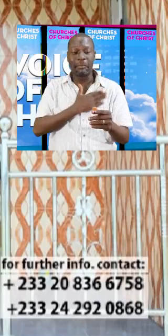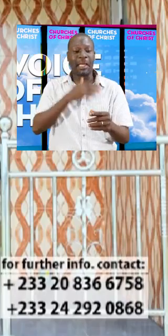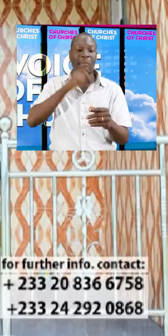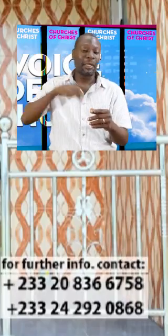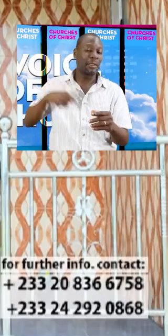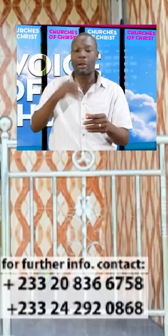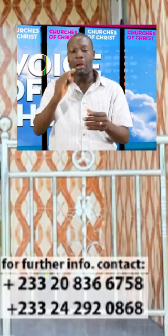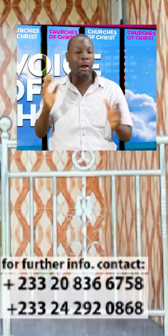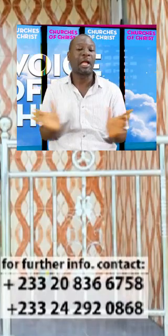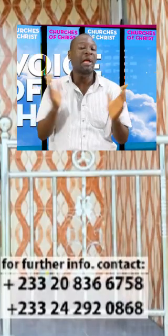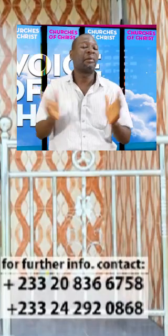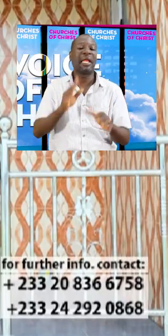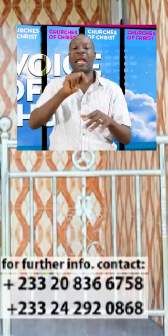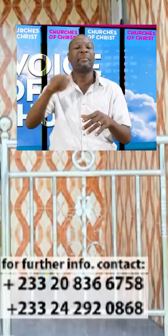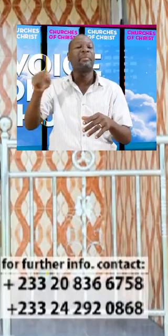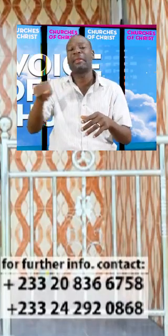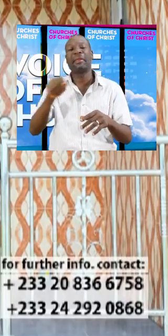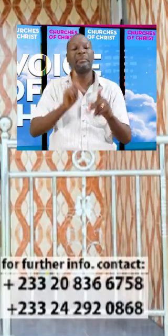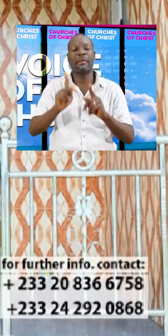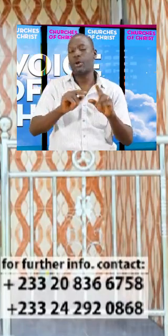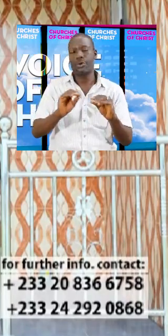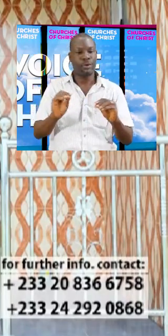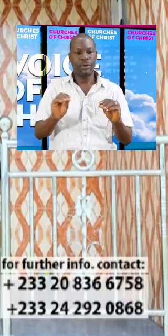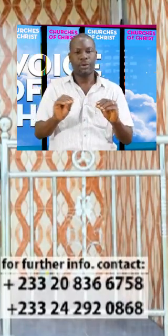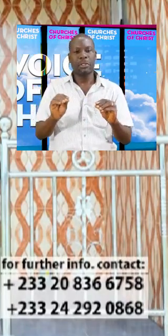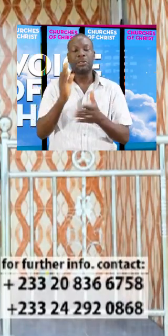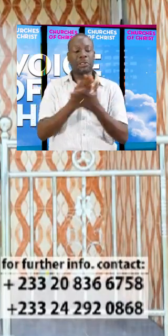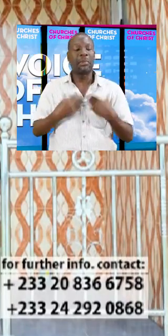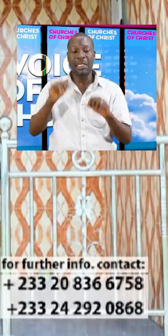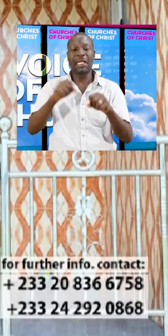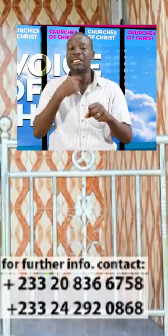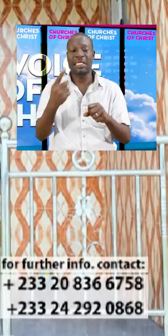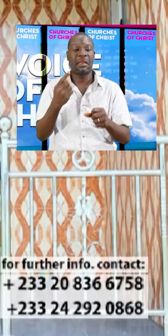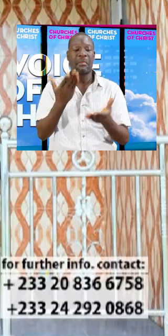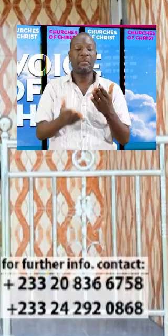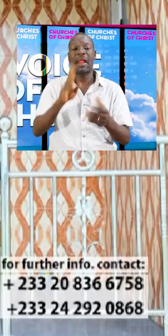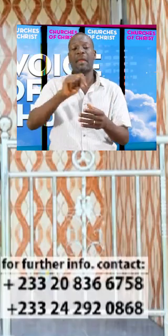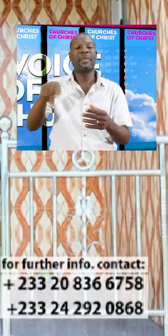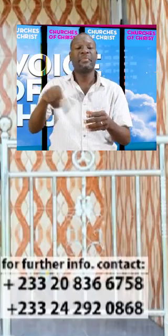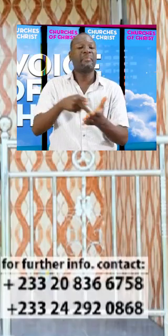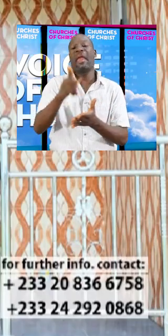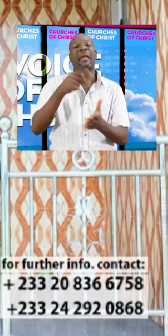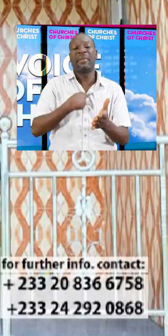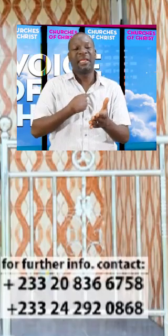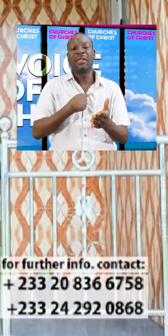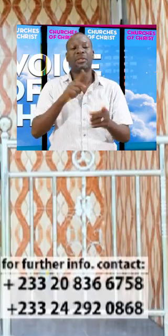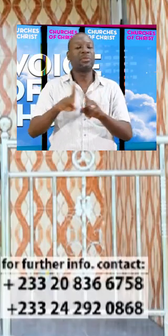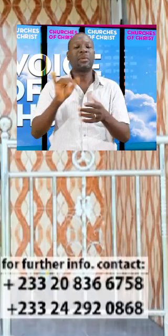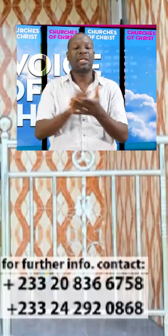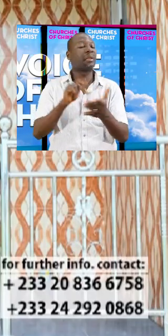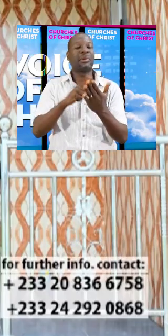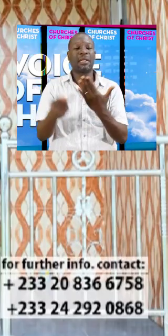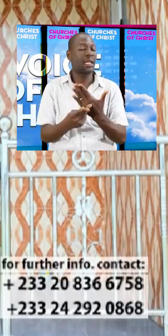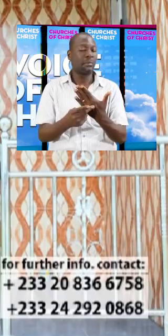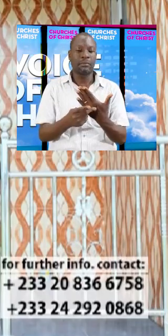campaign ade ama MPP for obi kura betumi aka se MPP for ama misika omo atua meka na me de abegina ha na me de